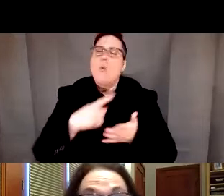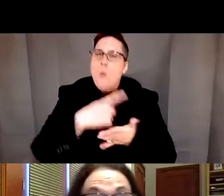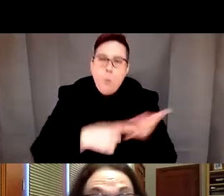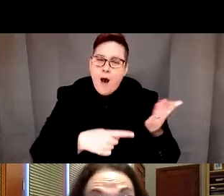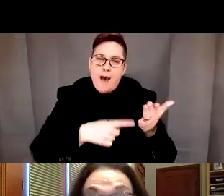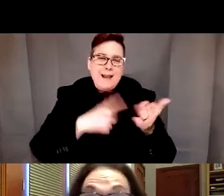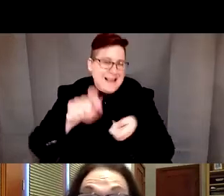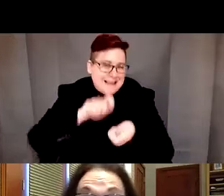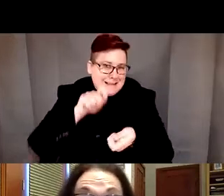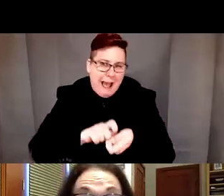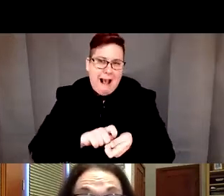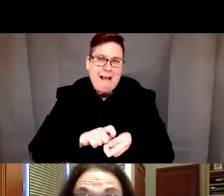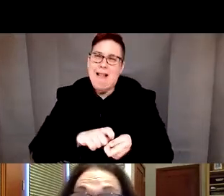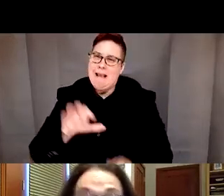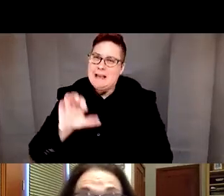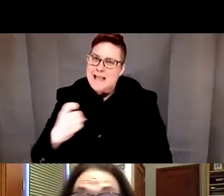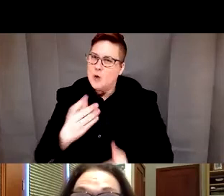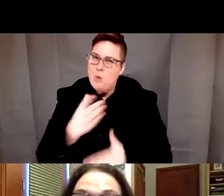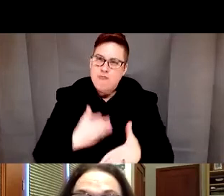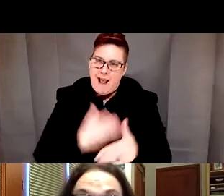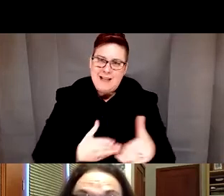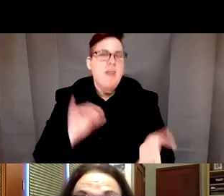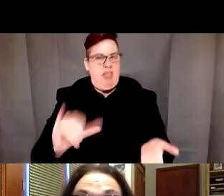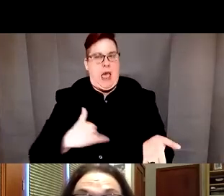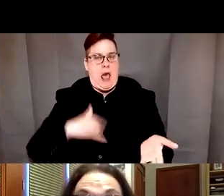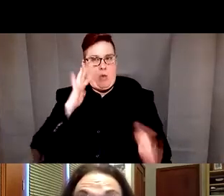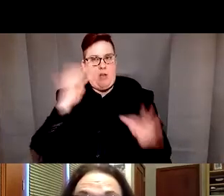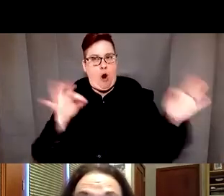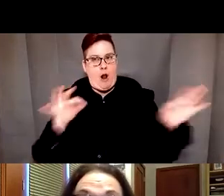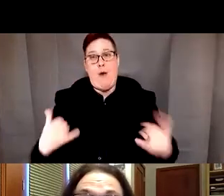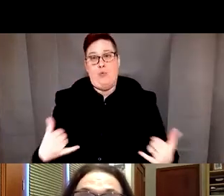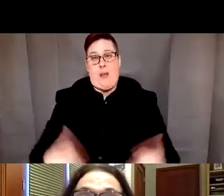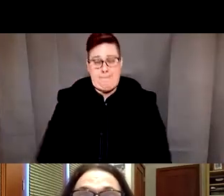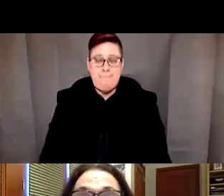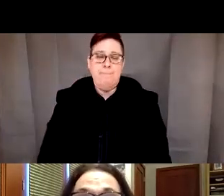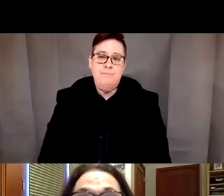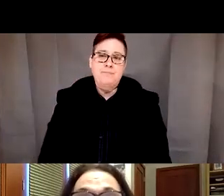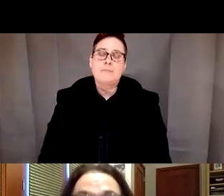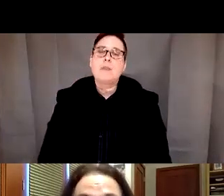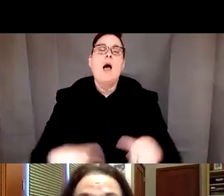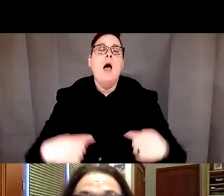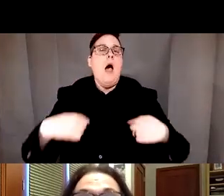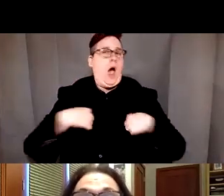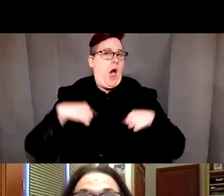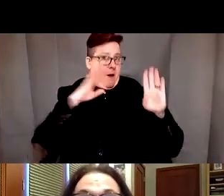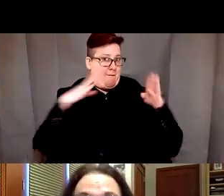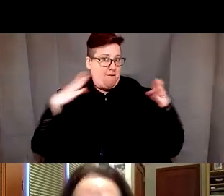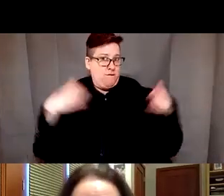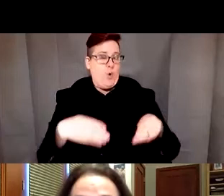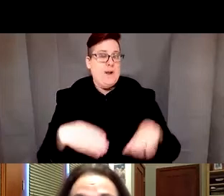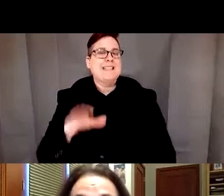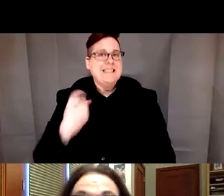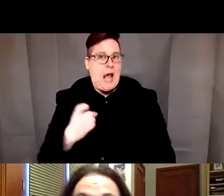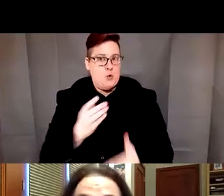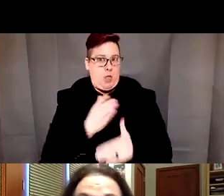exactly is sexual harassment? And that's what I'm going to be talking about today. And I am focusing on